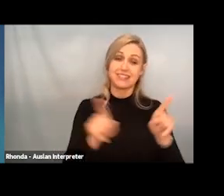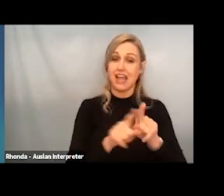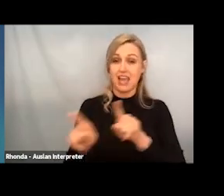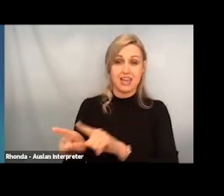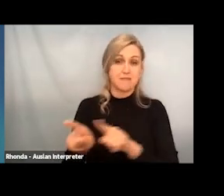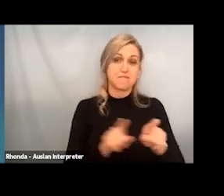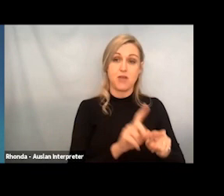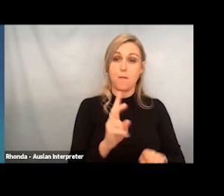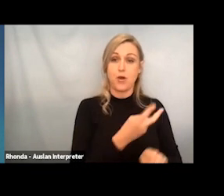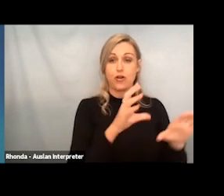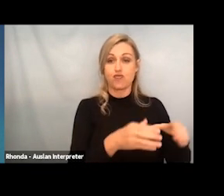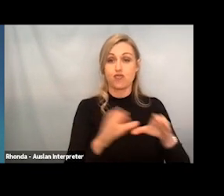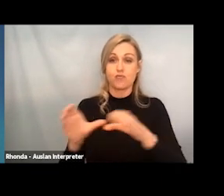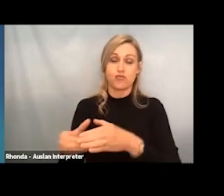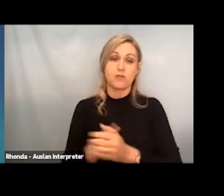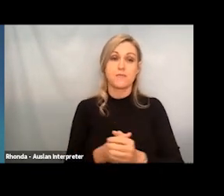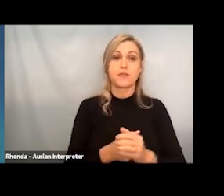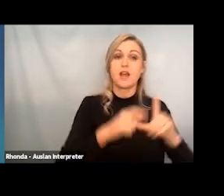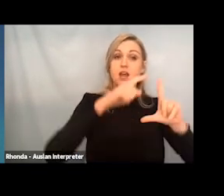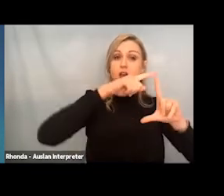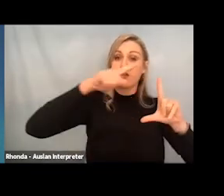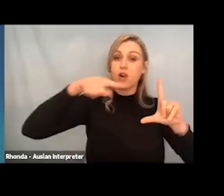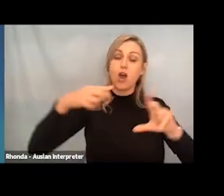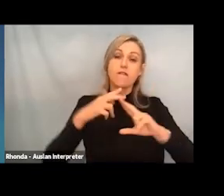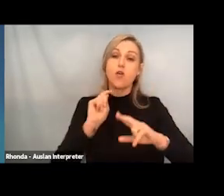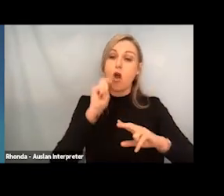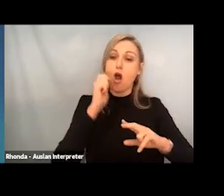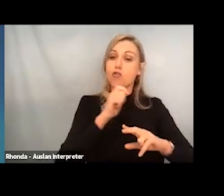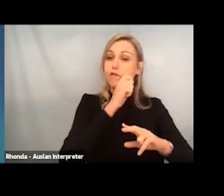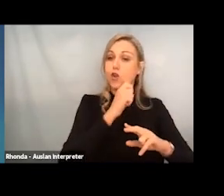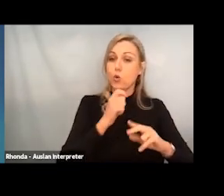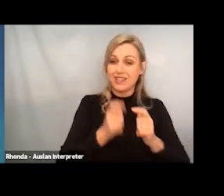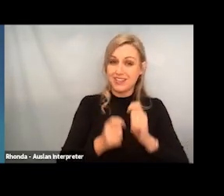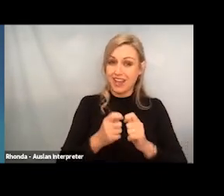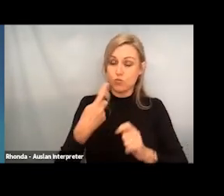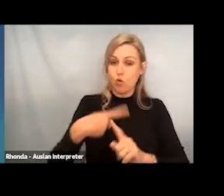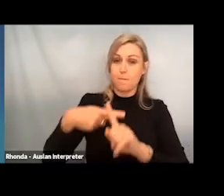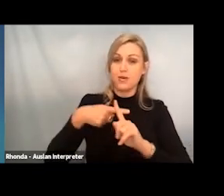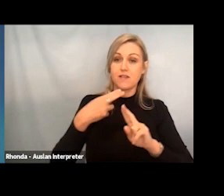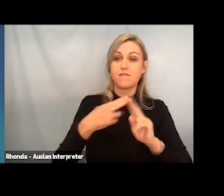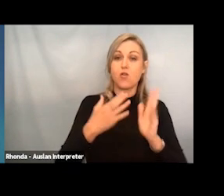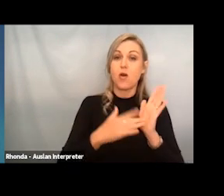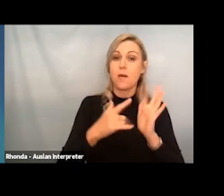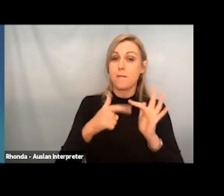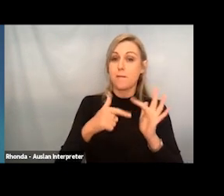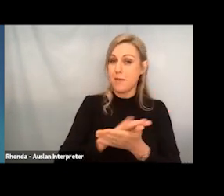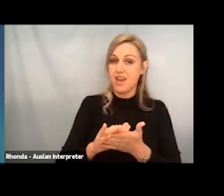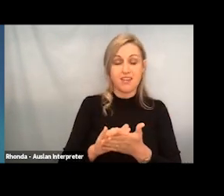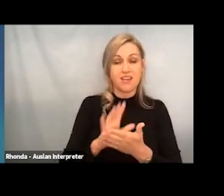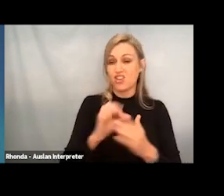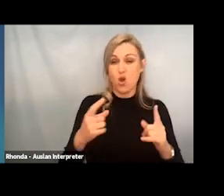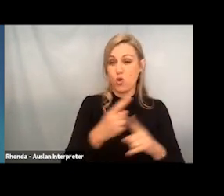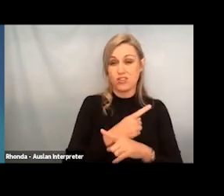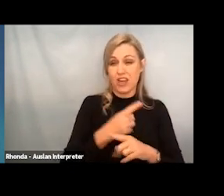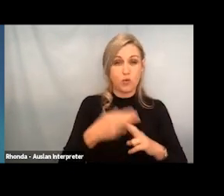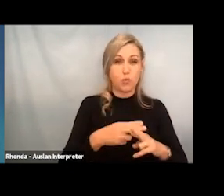The lines show you % of oral fluid tests that came back positive for methamphetamine, and there was no difference between